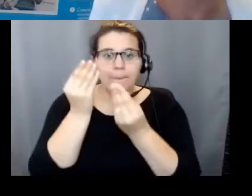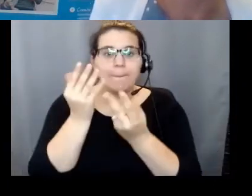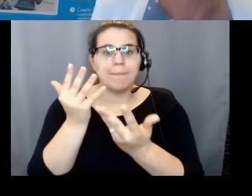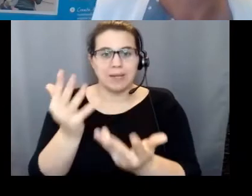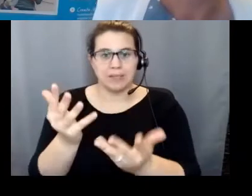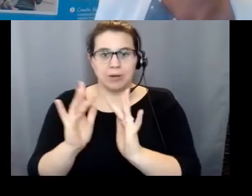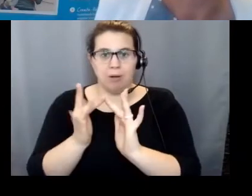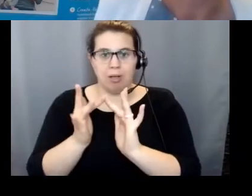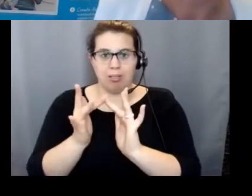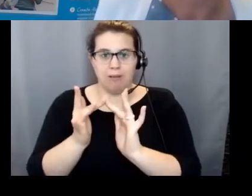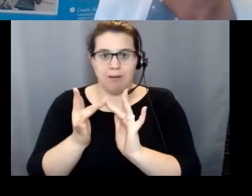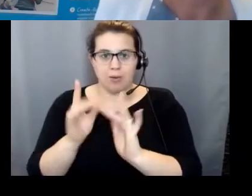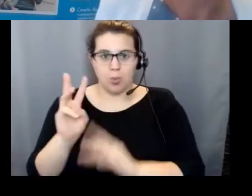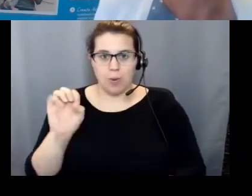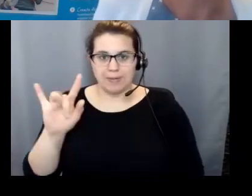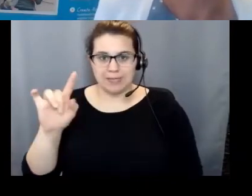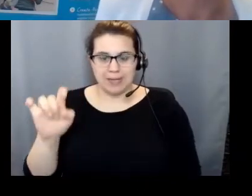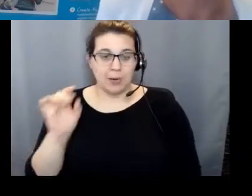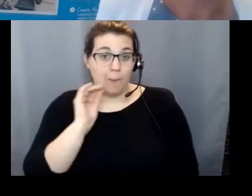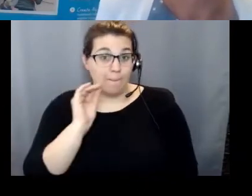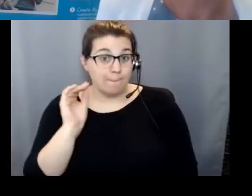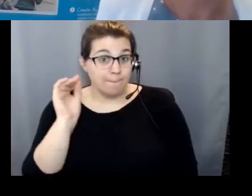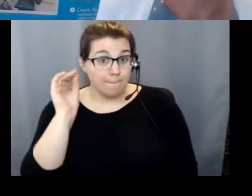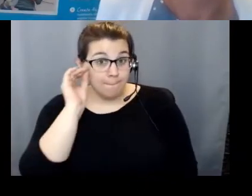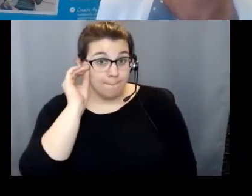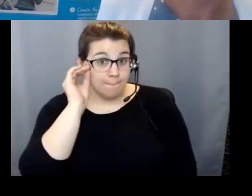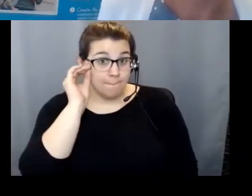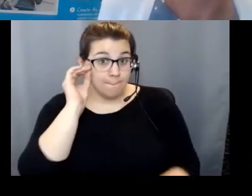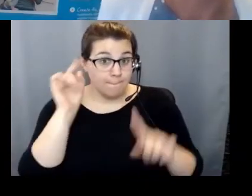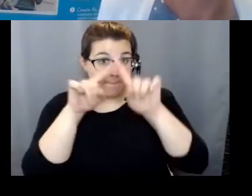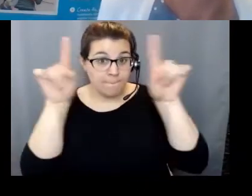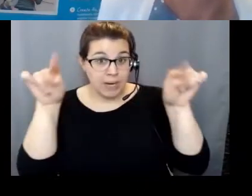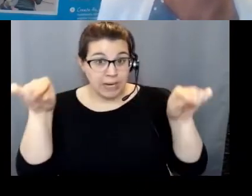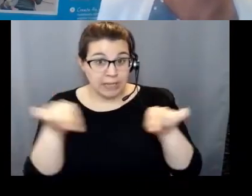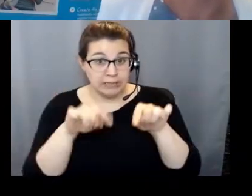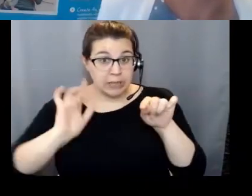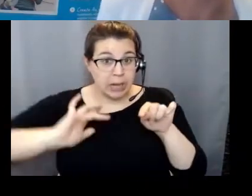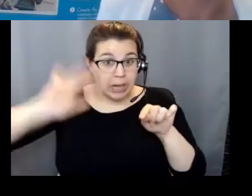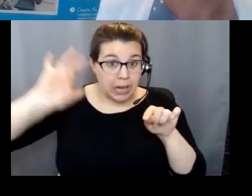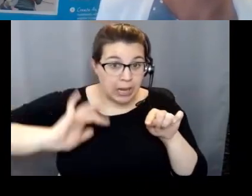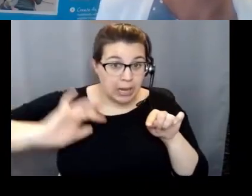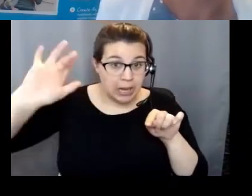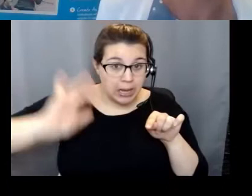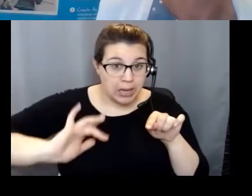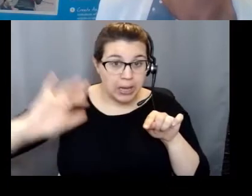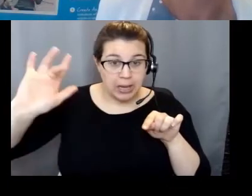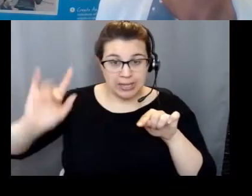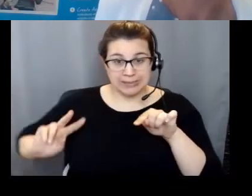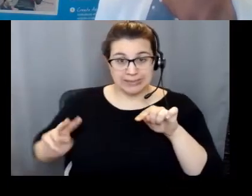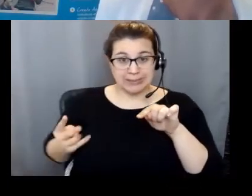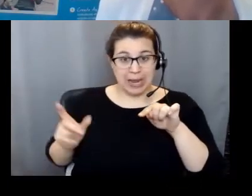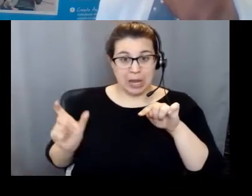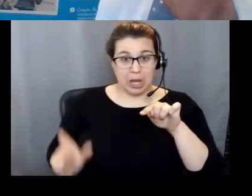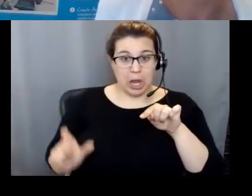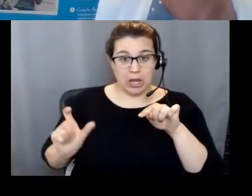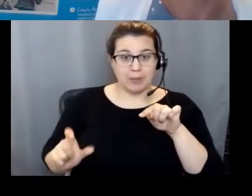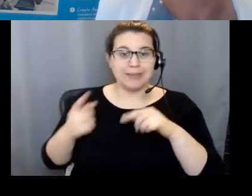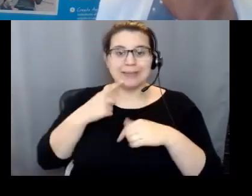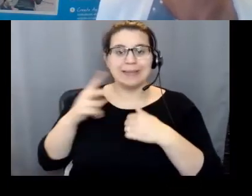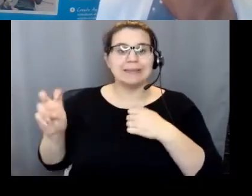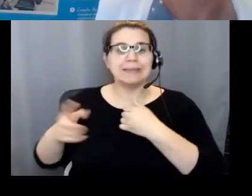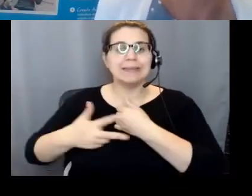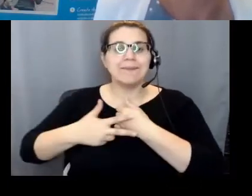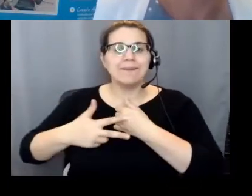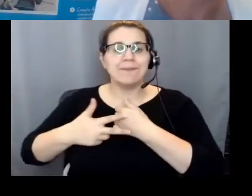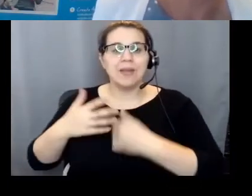our website. From the home page, if you scroll to the bottom in the second column, you'll see savings and investments. If you click on that, it